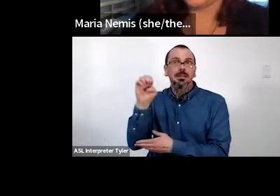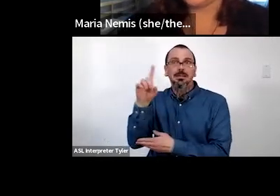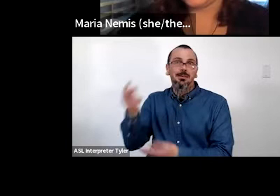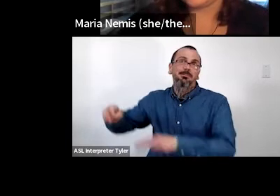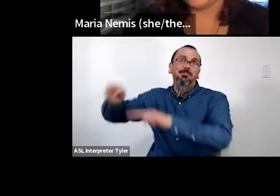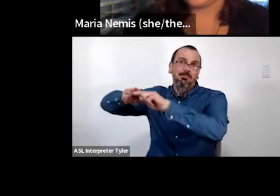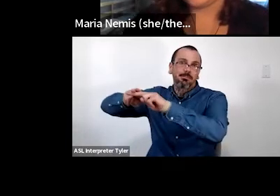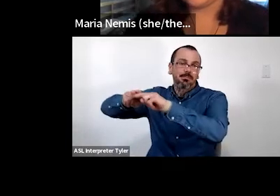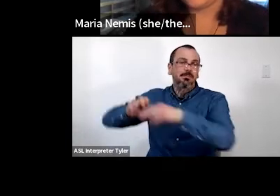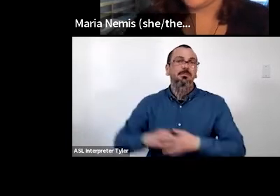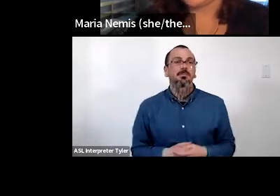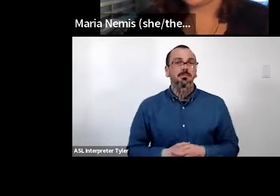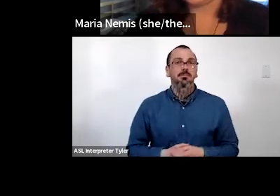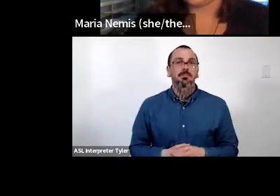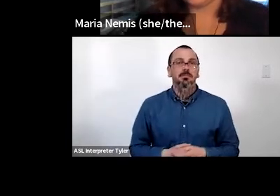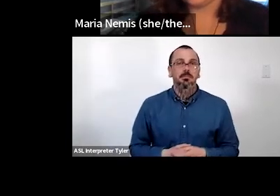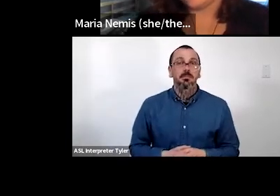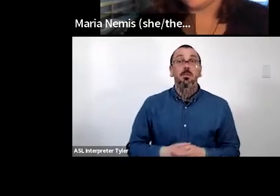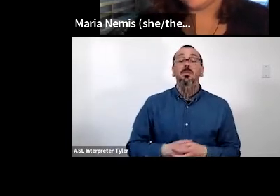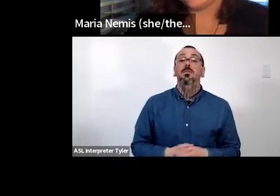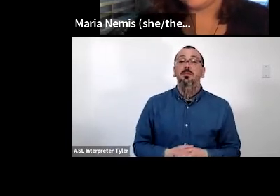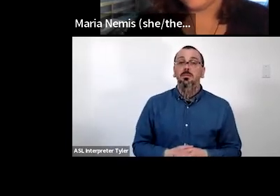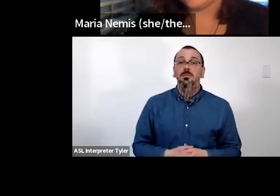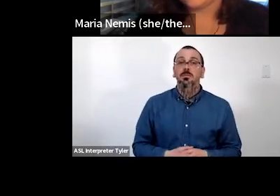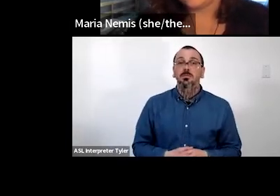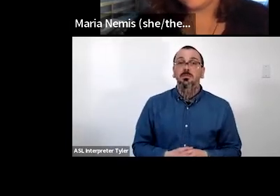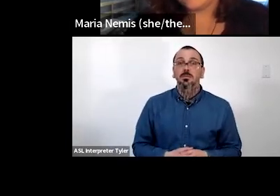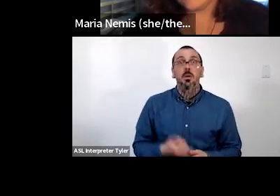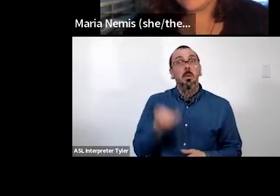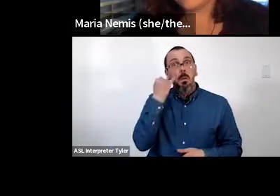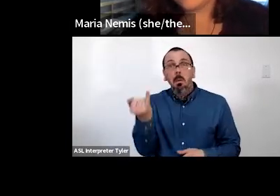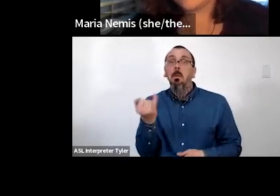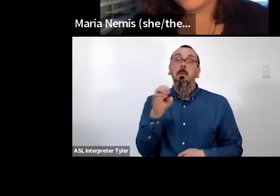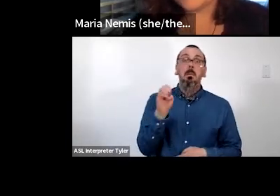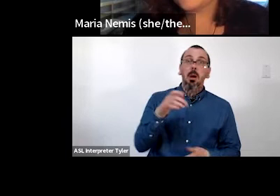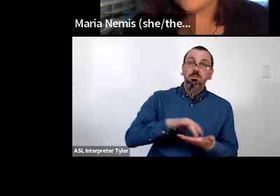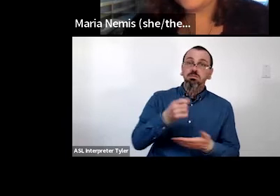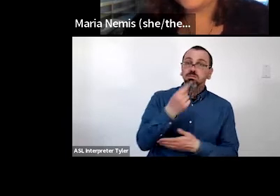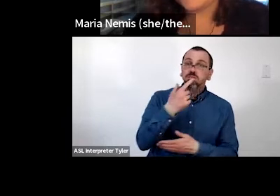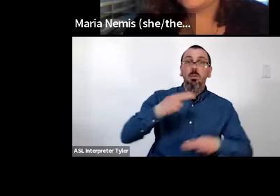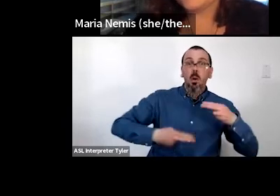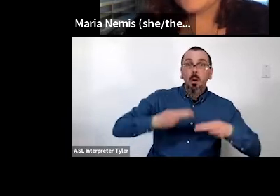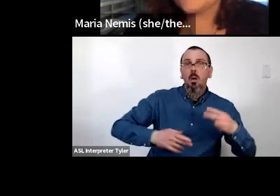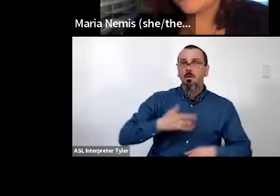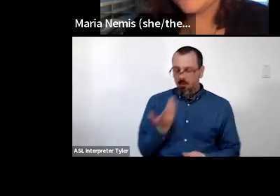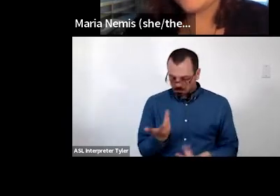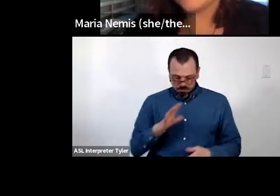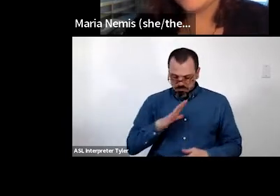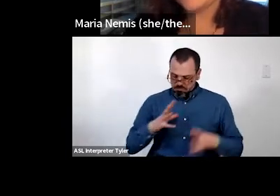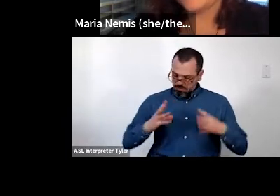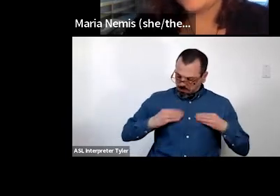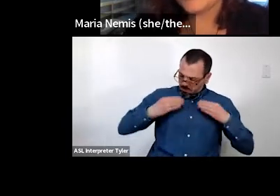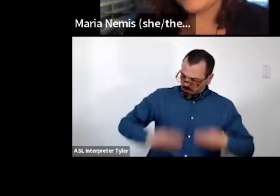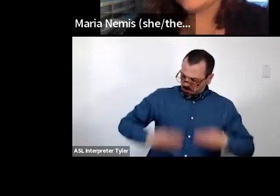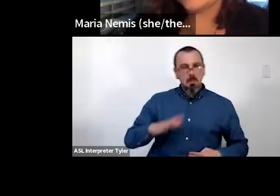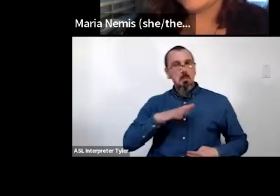surgery improved ED prevalence by reducing dysphoria and body dissatisfaction. So far, gender affirming healthcare services